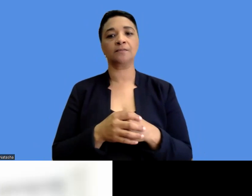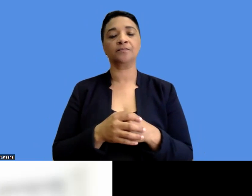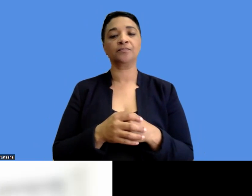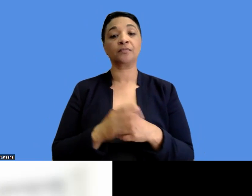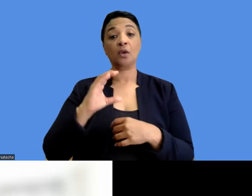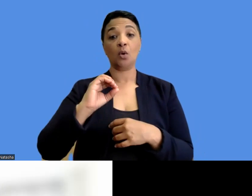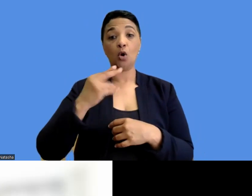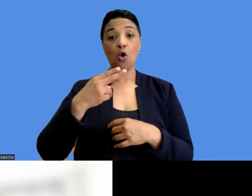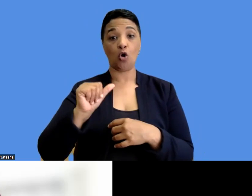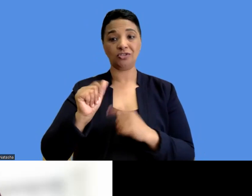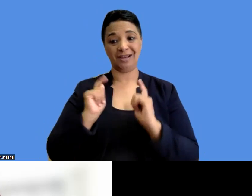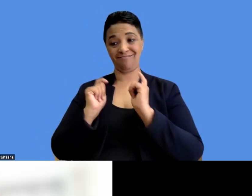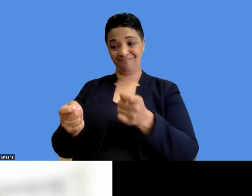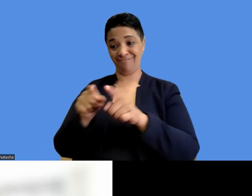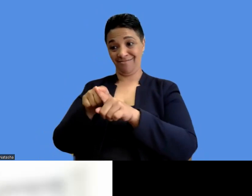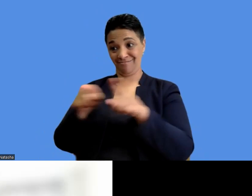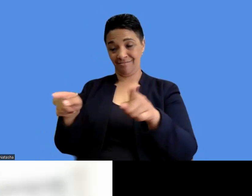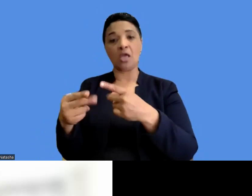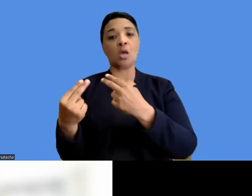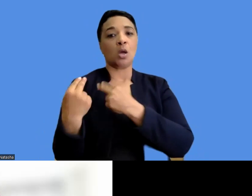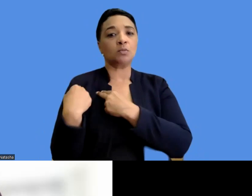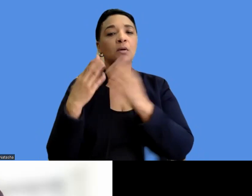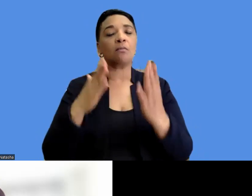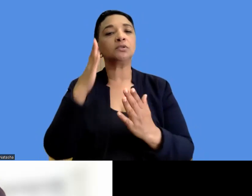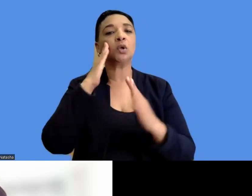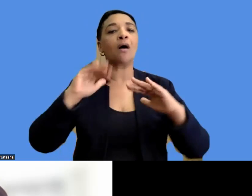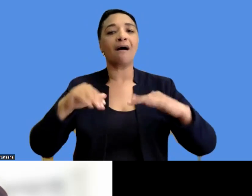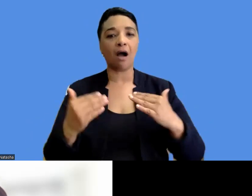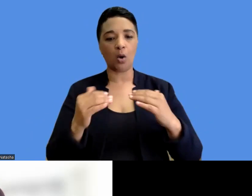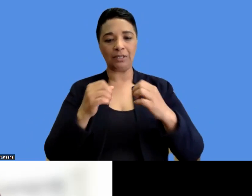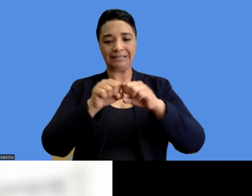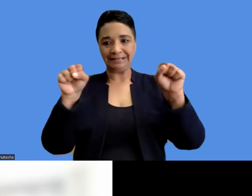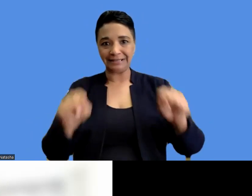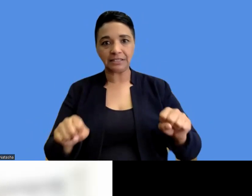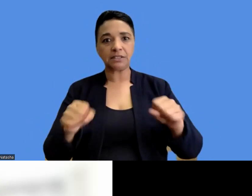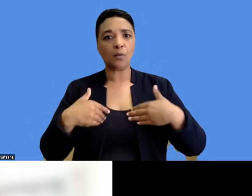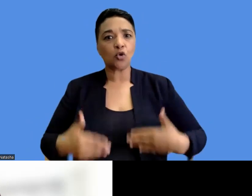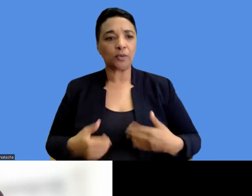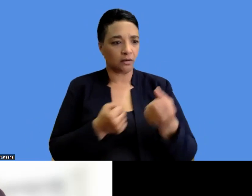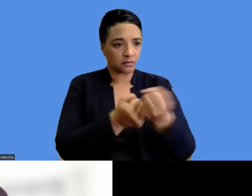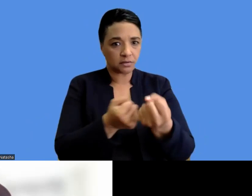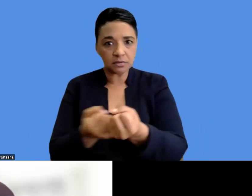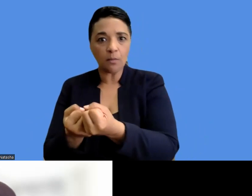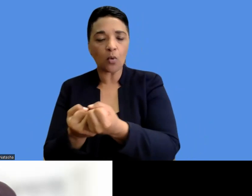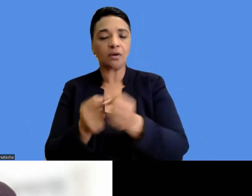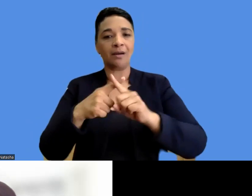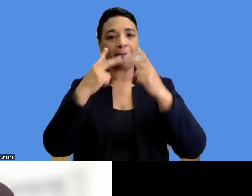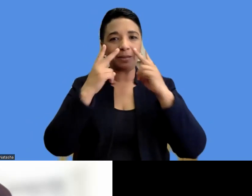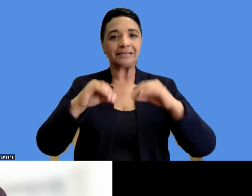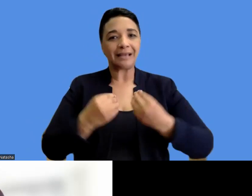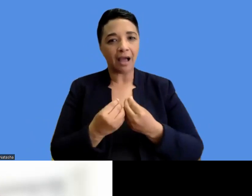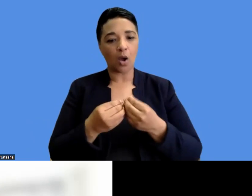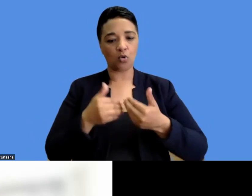to coordinate and systematize the way that the humanitarian system analyzes needs and makes strategic response